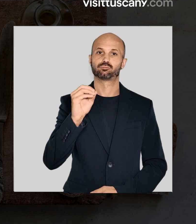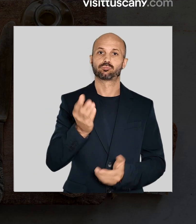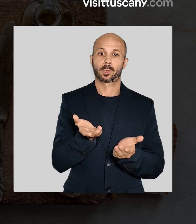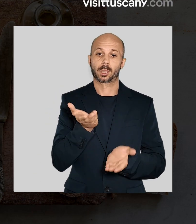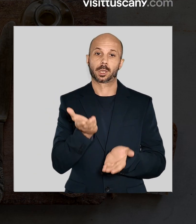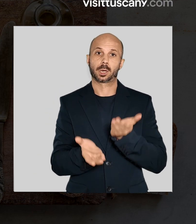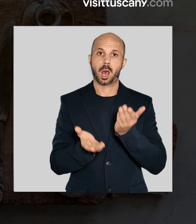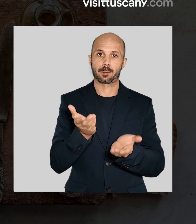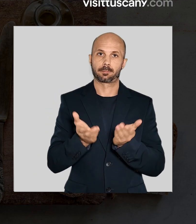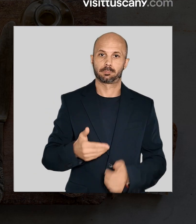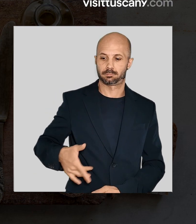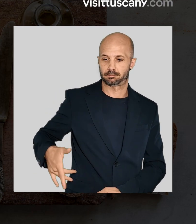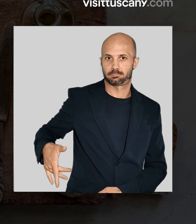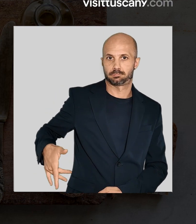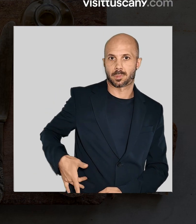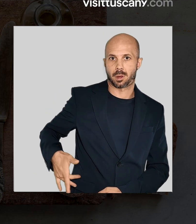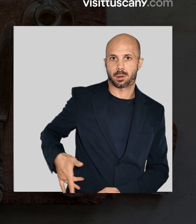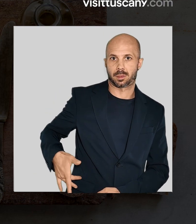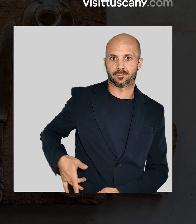300 grams of chicken liver,